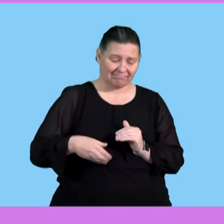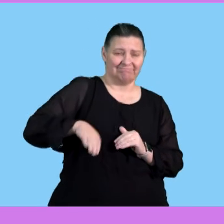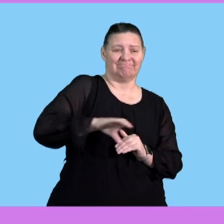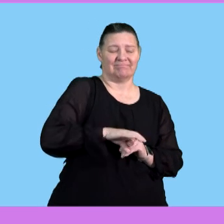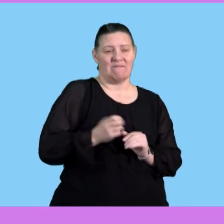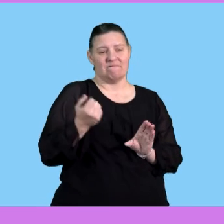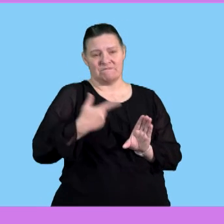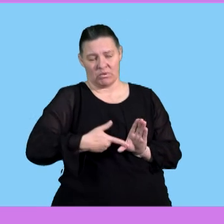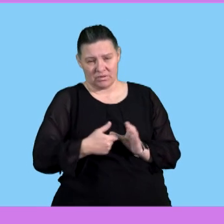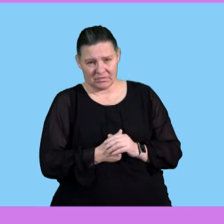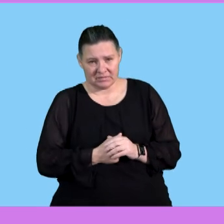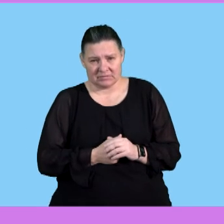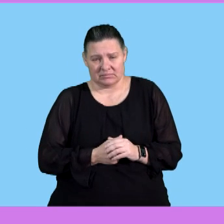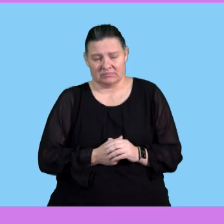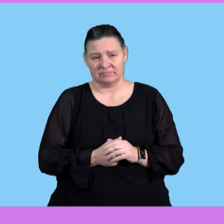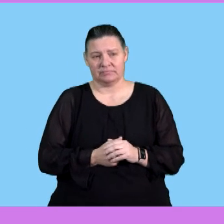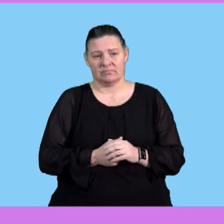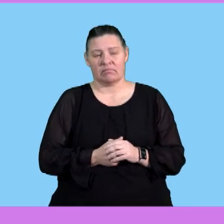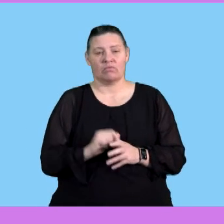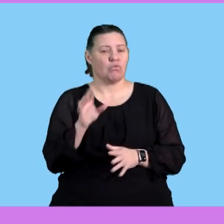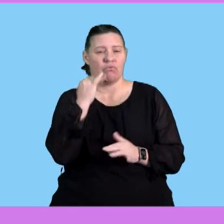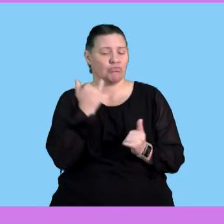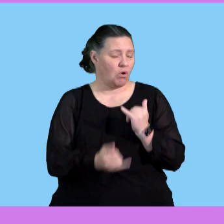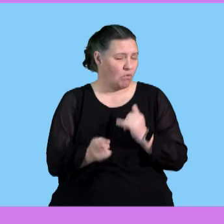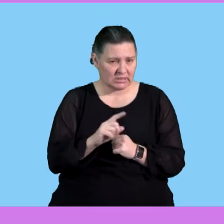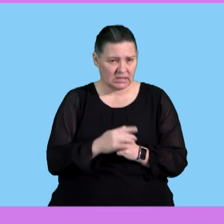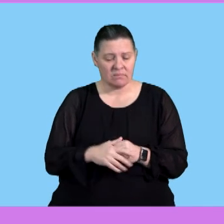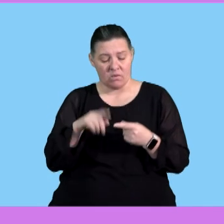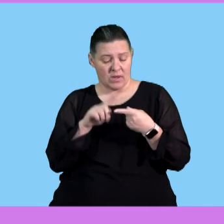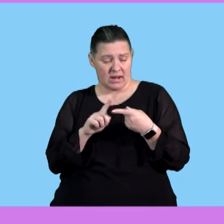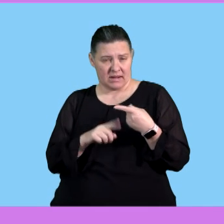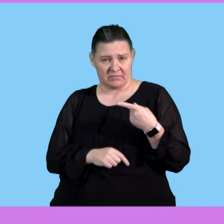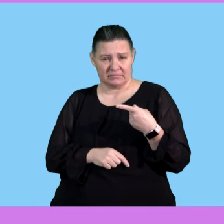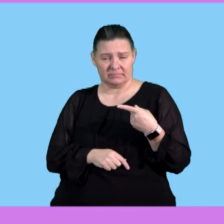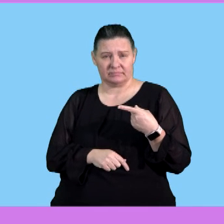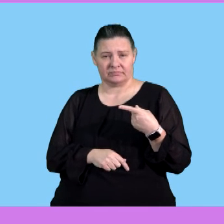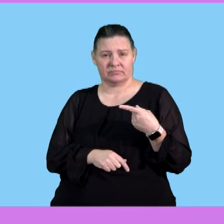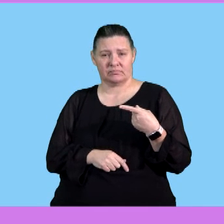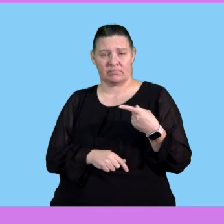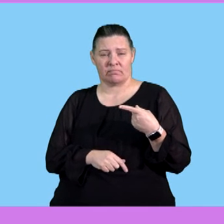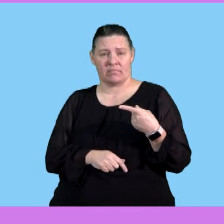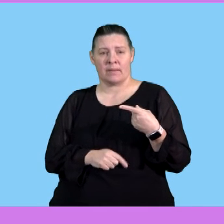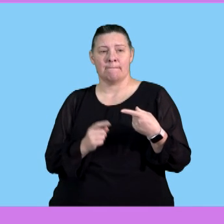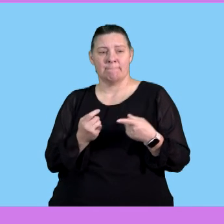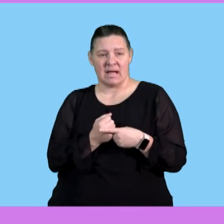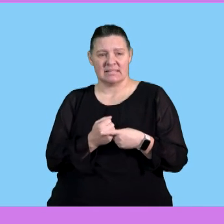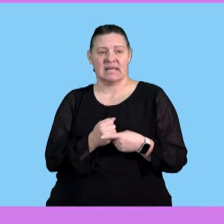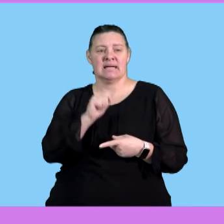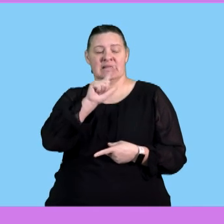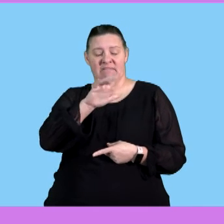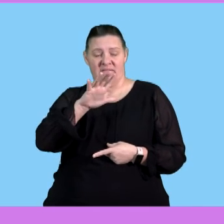Rand more on fuel. So let's recap what went wrong. Number one, he needs to